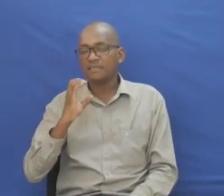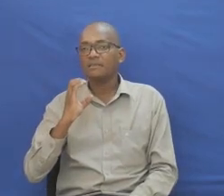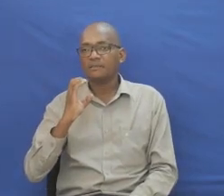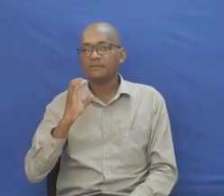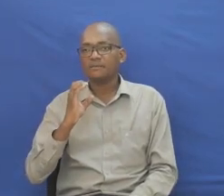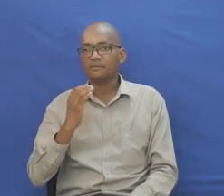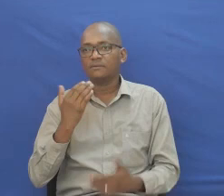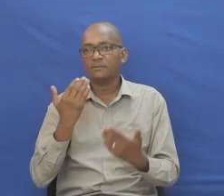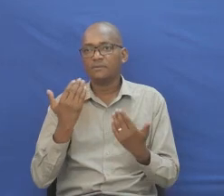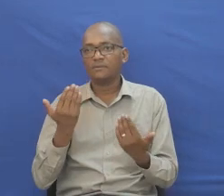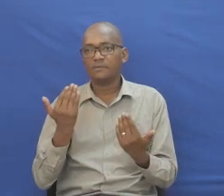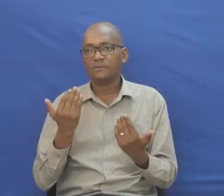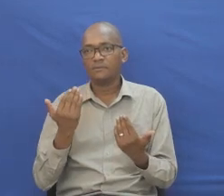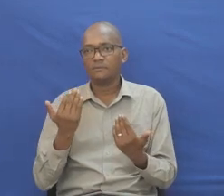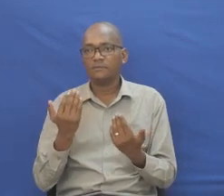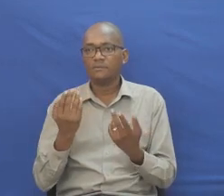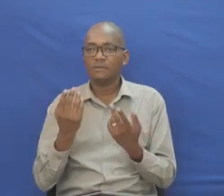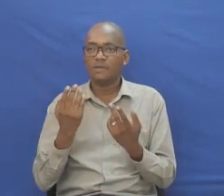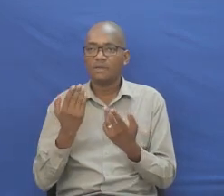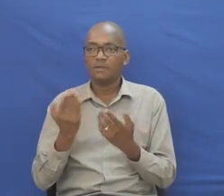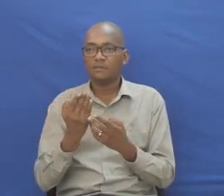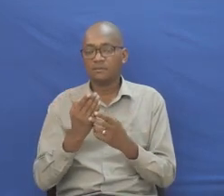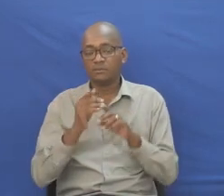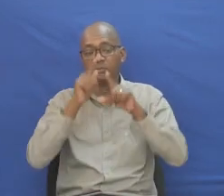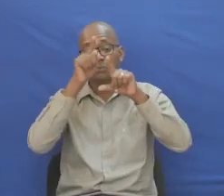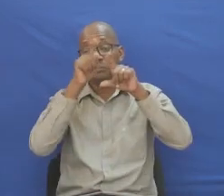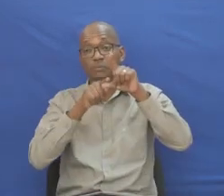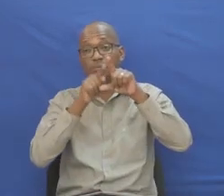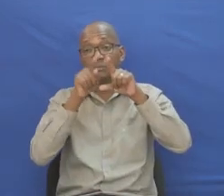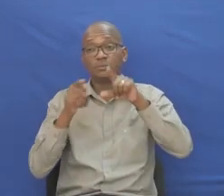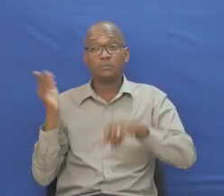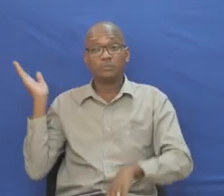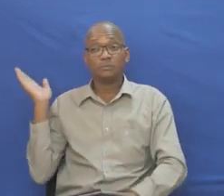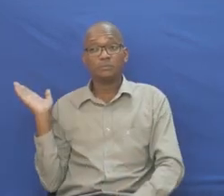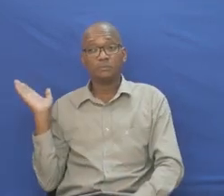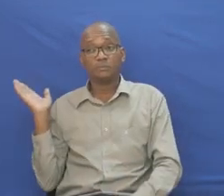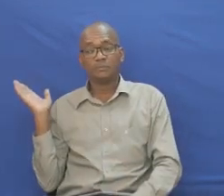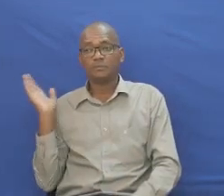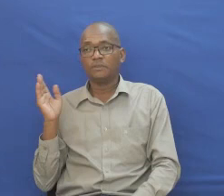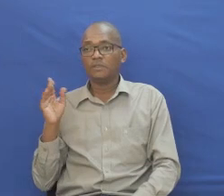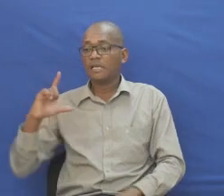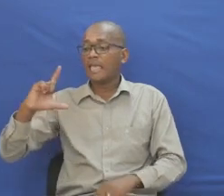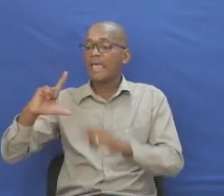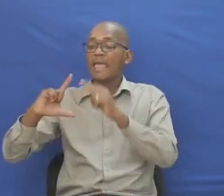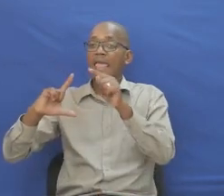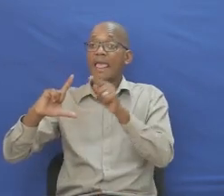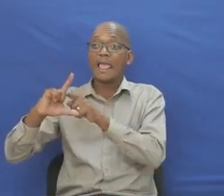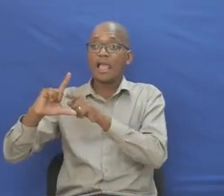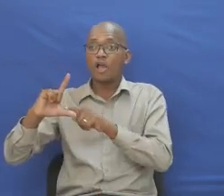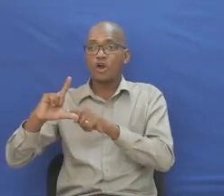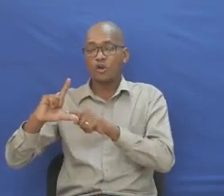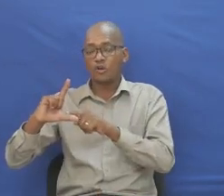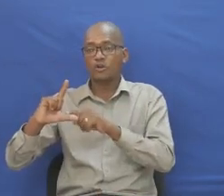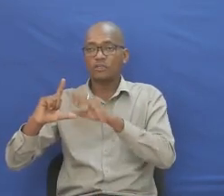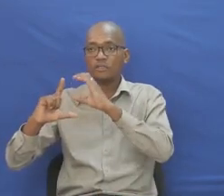which seems to be like this way. Here you have your angle, which is angle C. This